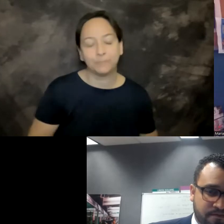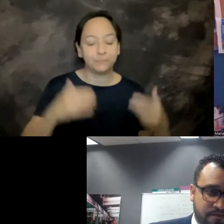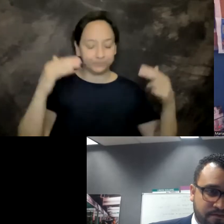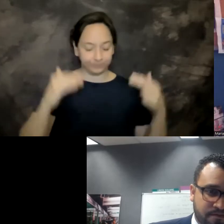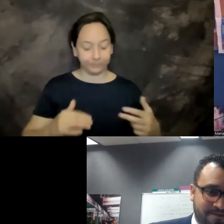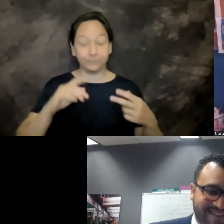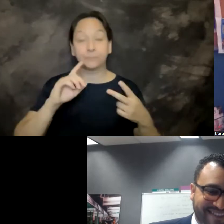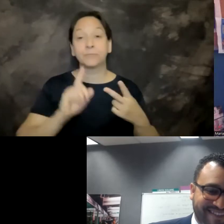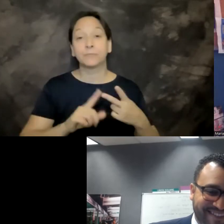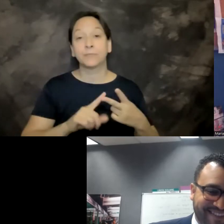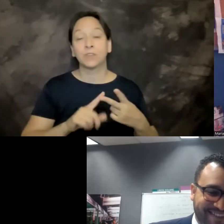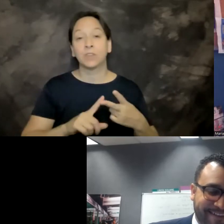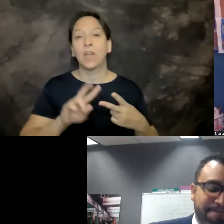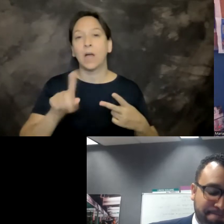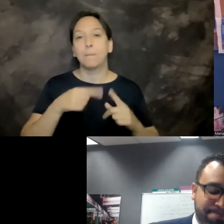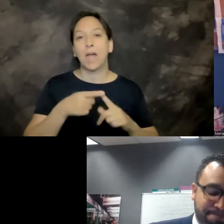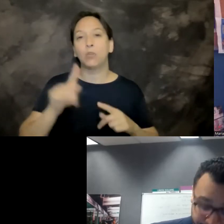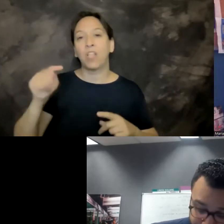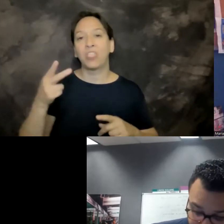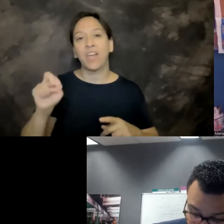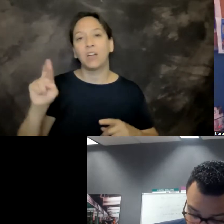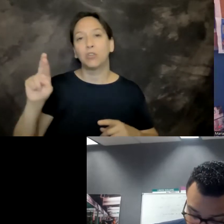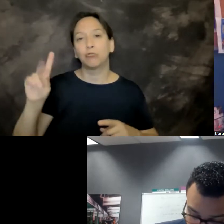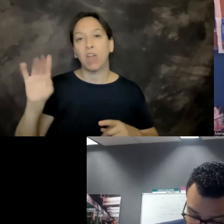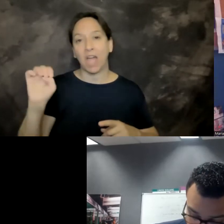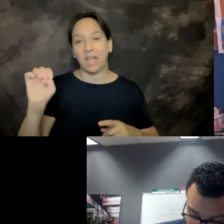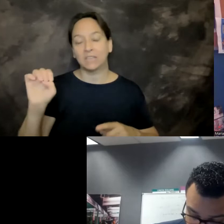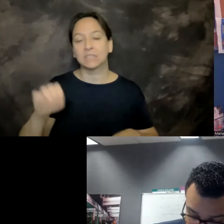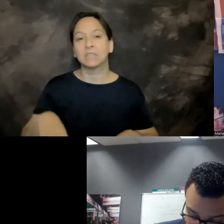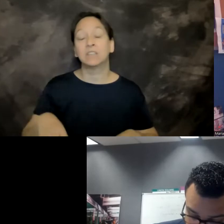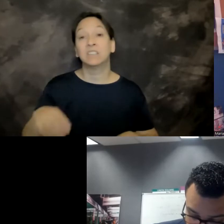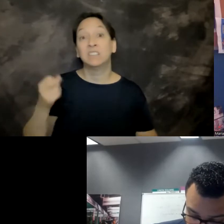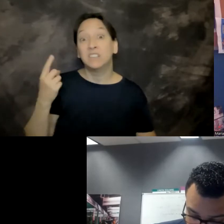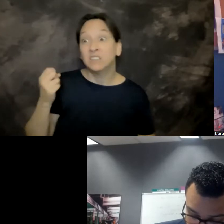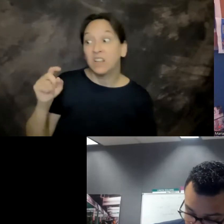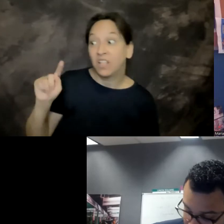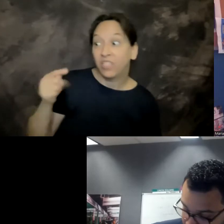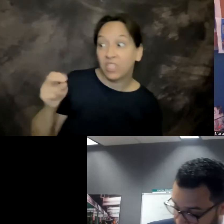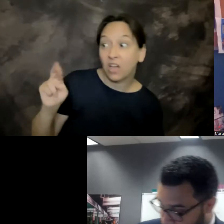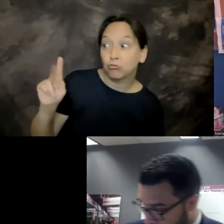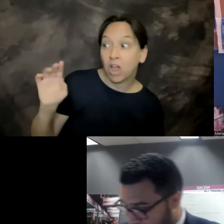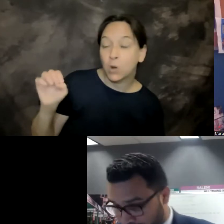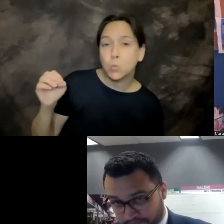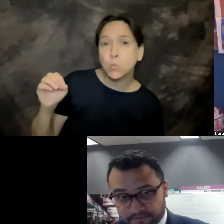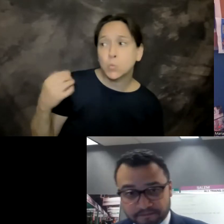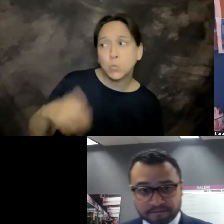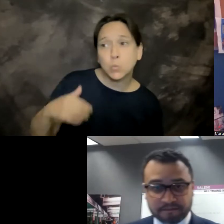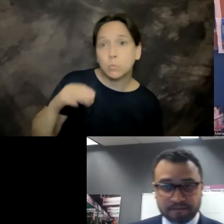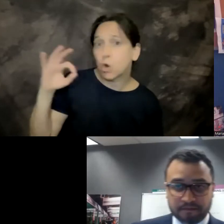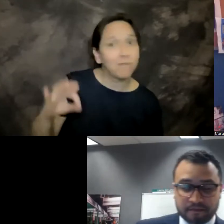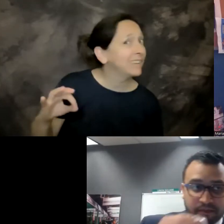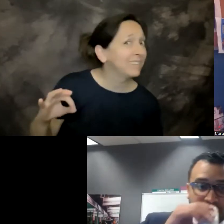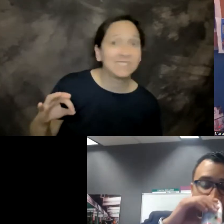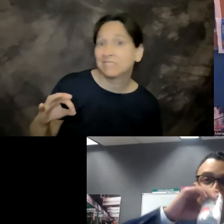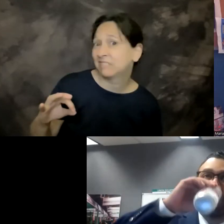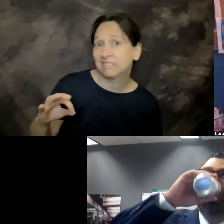question is about the ride, of diverting people to the ride. The ride has a lot of issues, and lots of times they're late picking